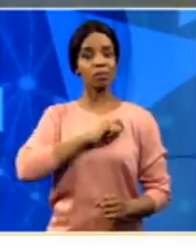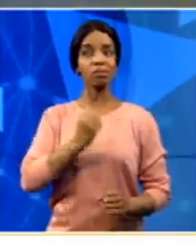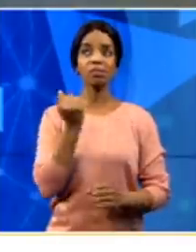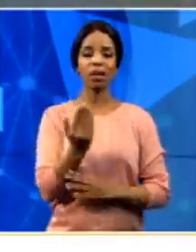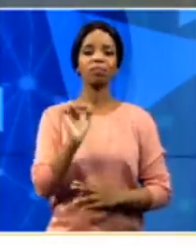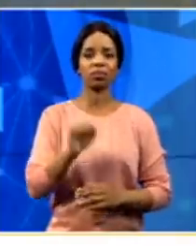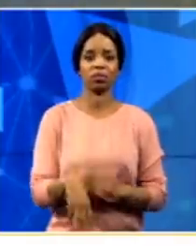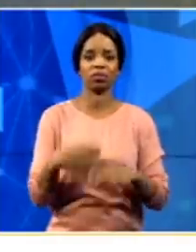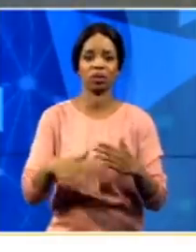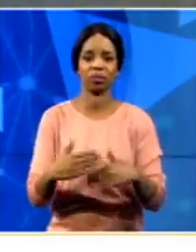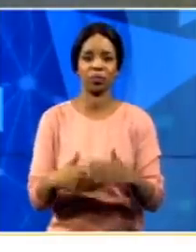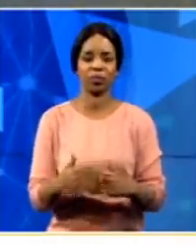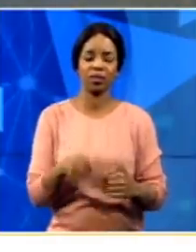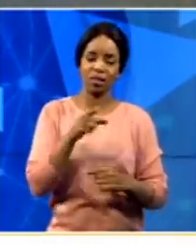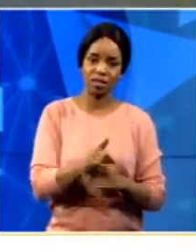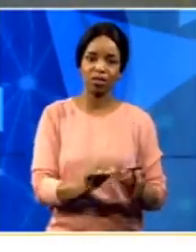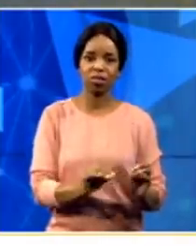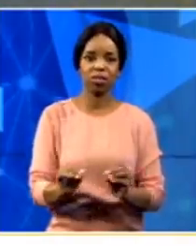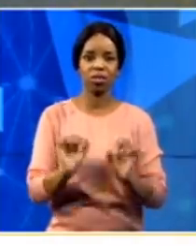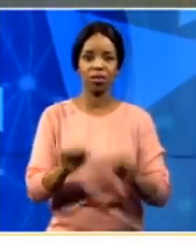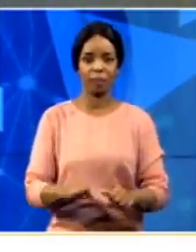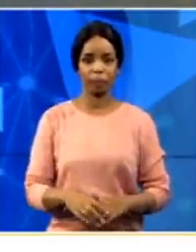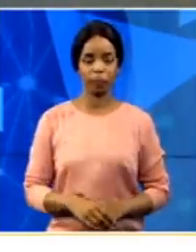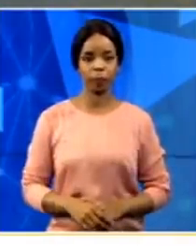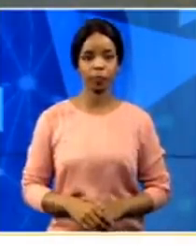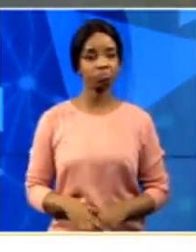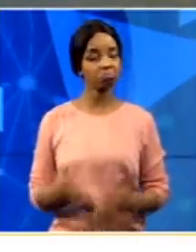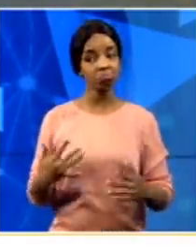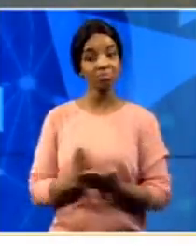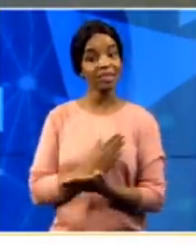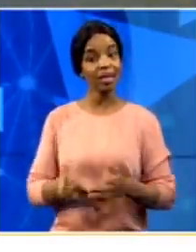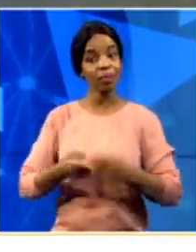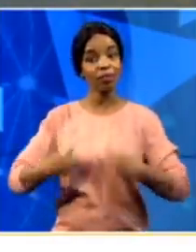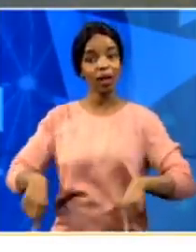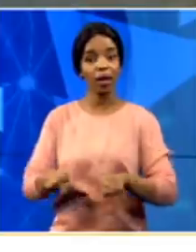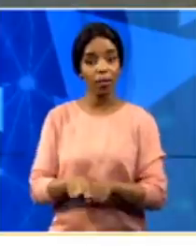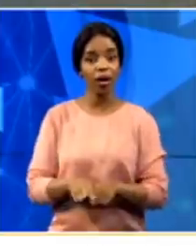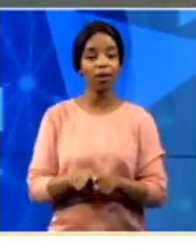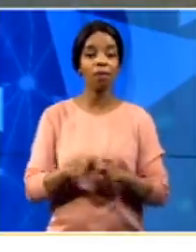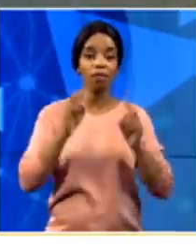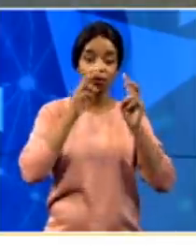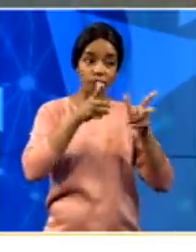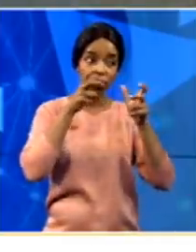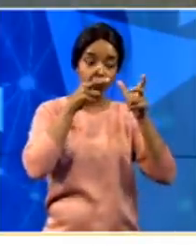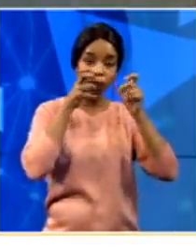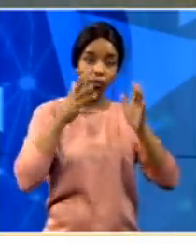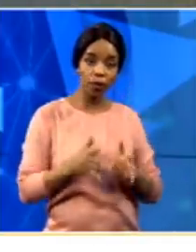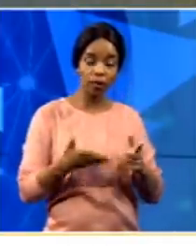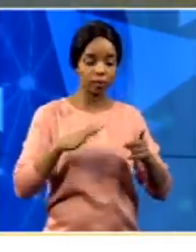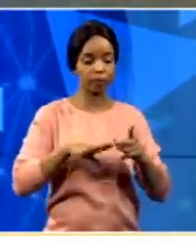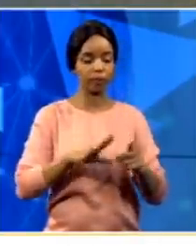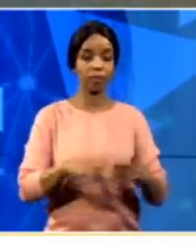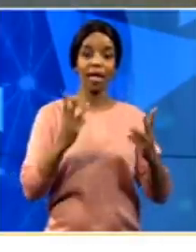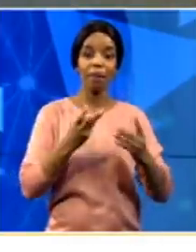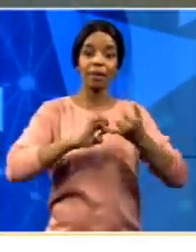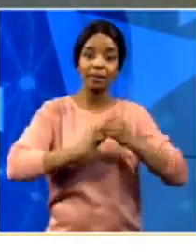right. One of the big complaints from some of our viewers and people that are trying to reach you is